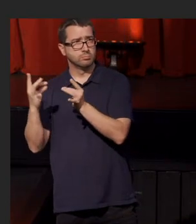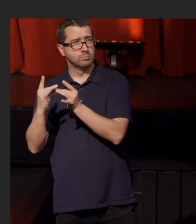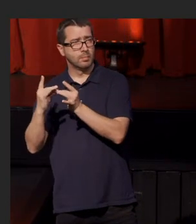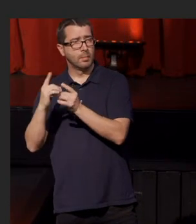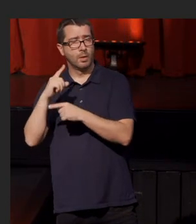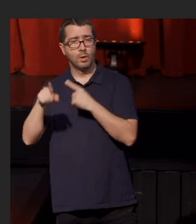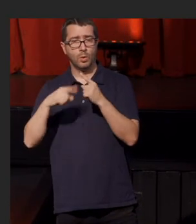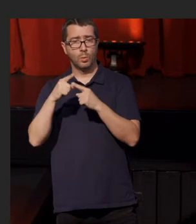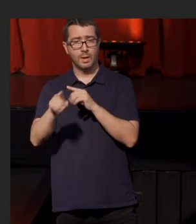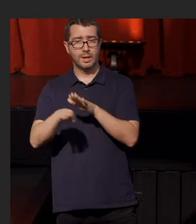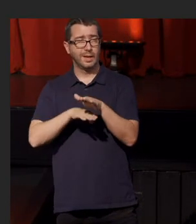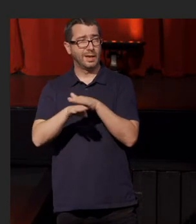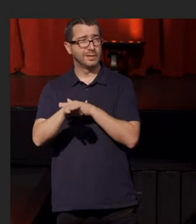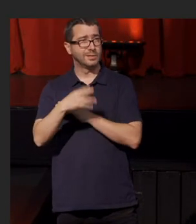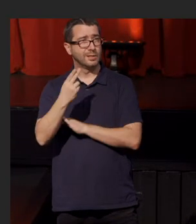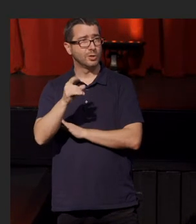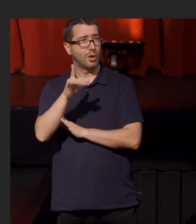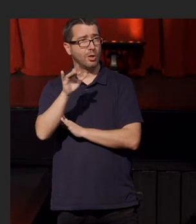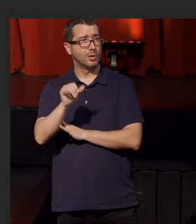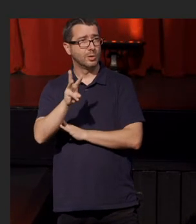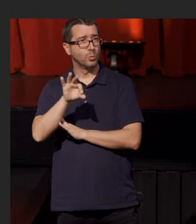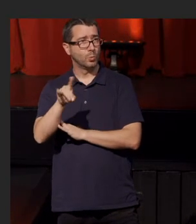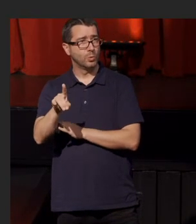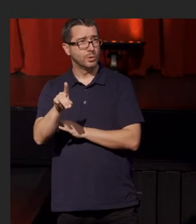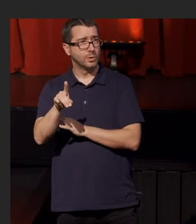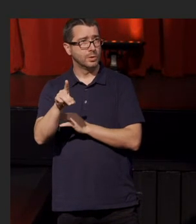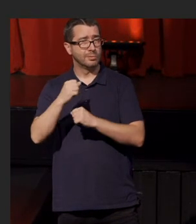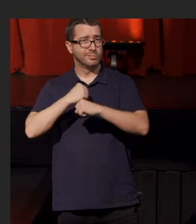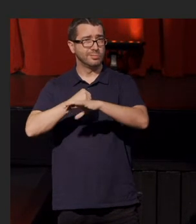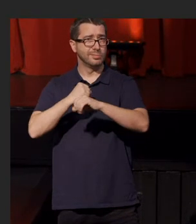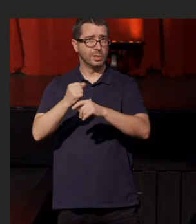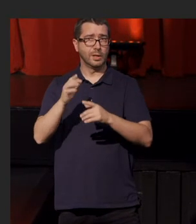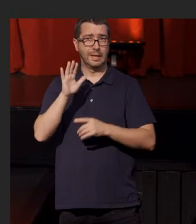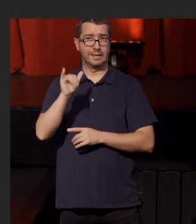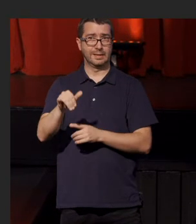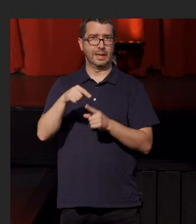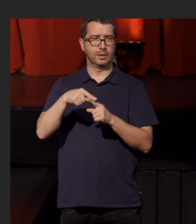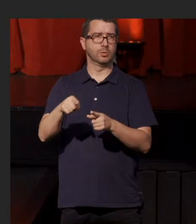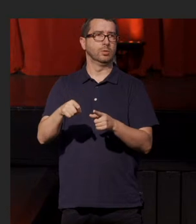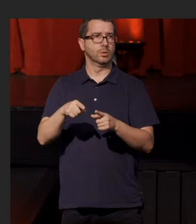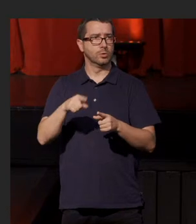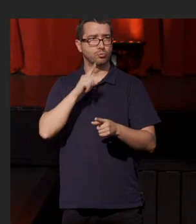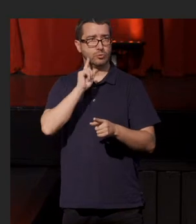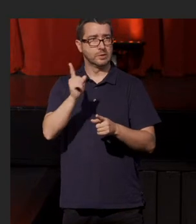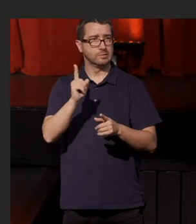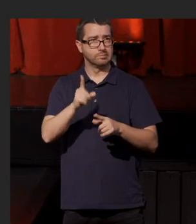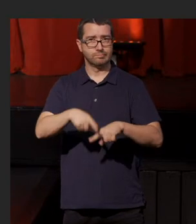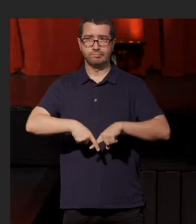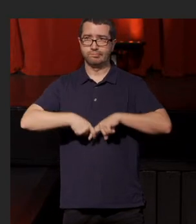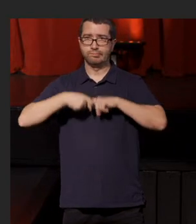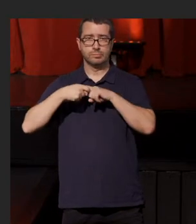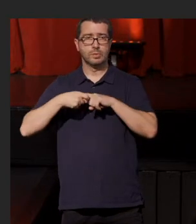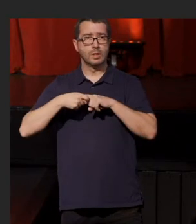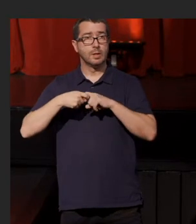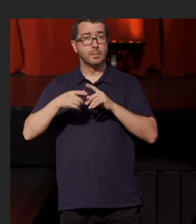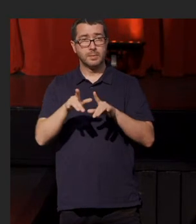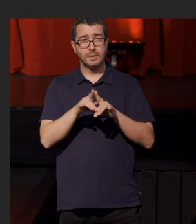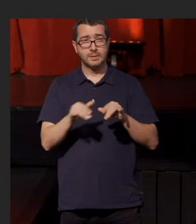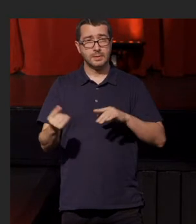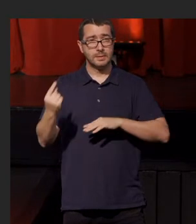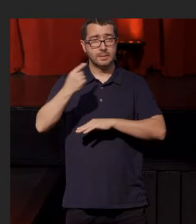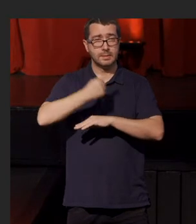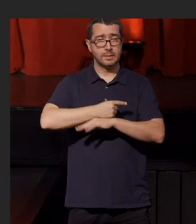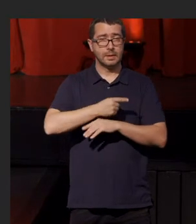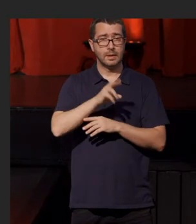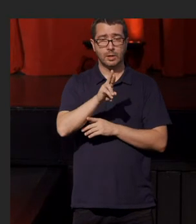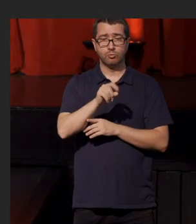Access Hollywood tape was released, which could have derailed the Trump candidacy completely, which was the same day that the media learned that